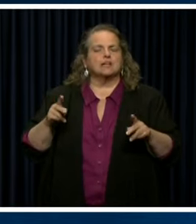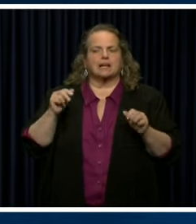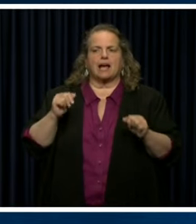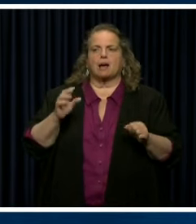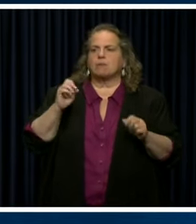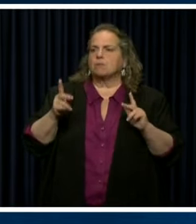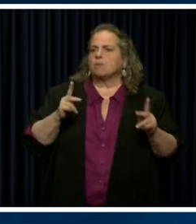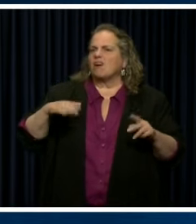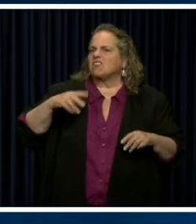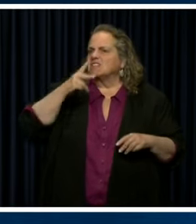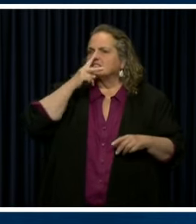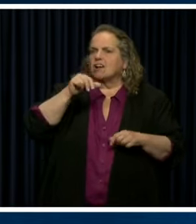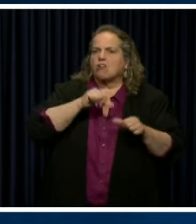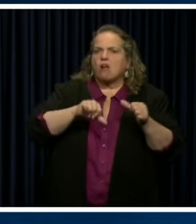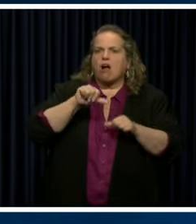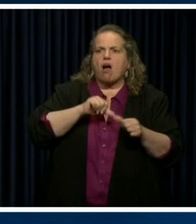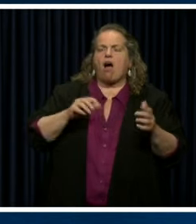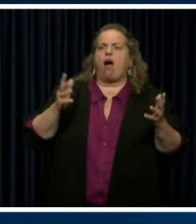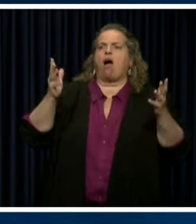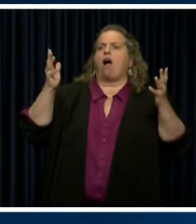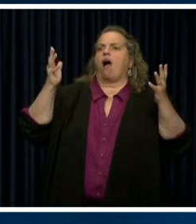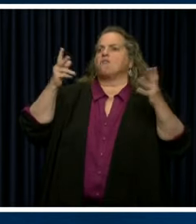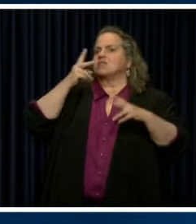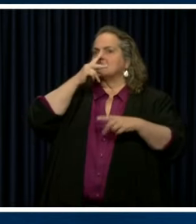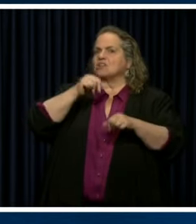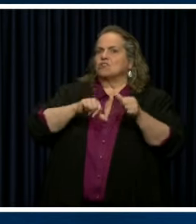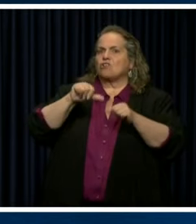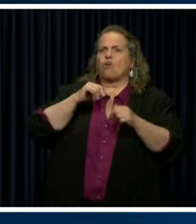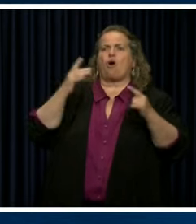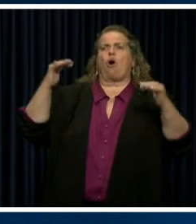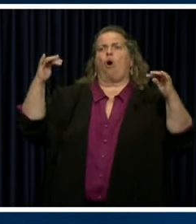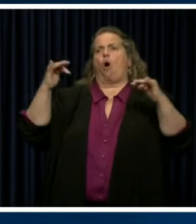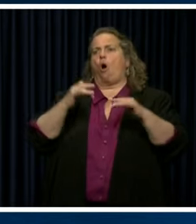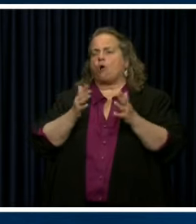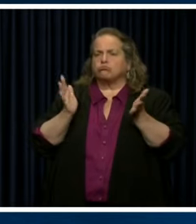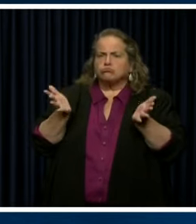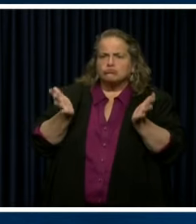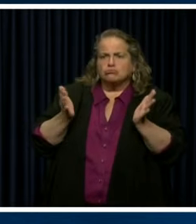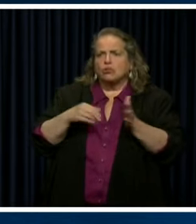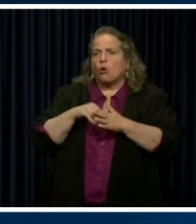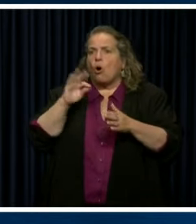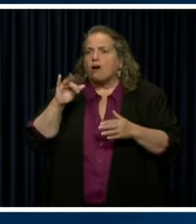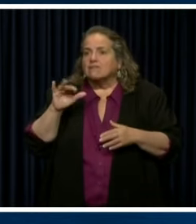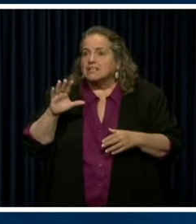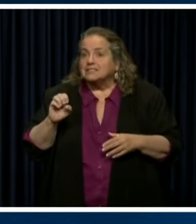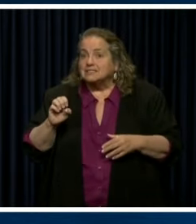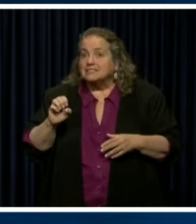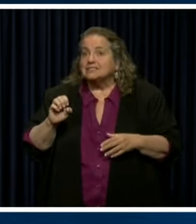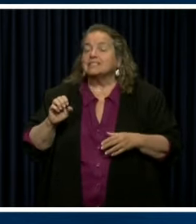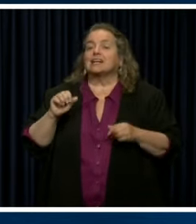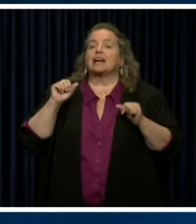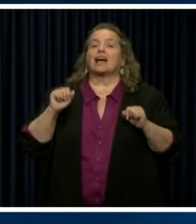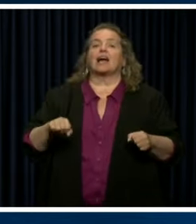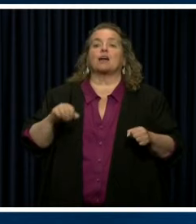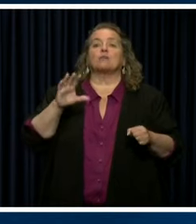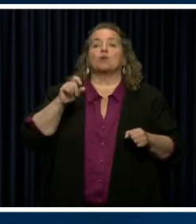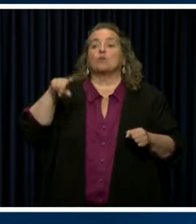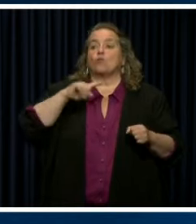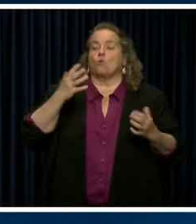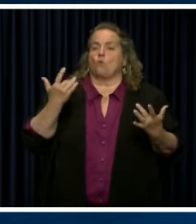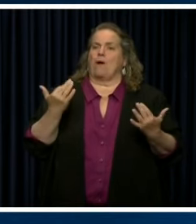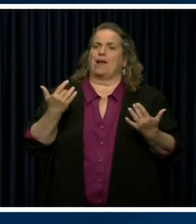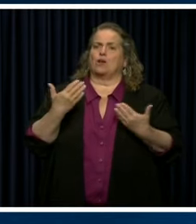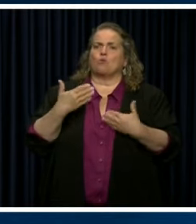people who haven't seen each other in a while wanting to all crowd around in an office. It could be wanting to have a waiting